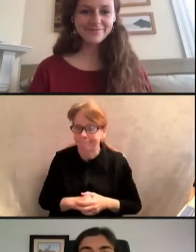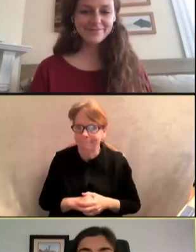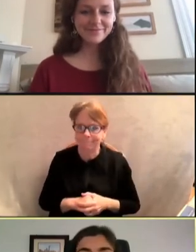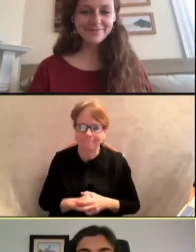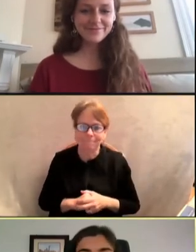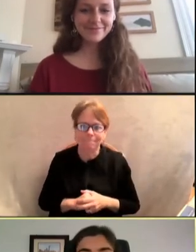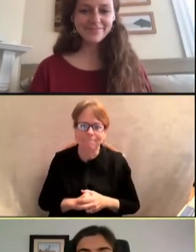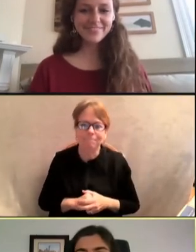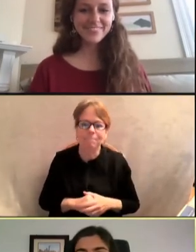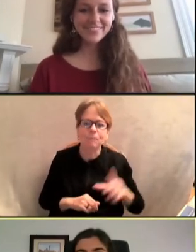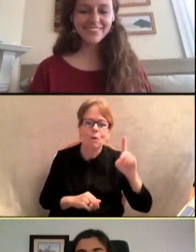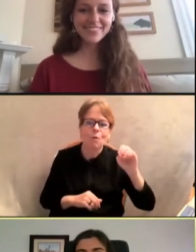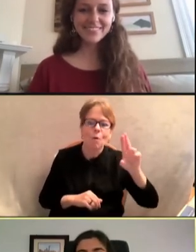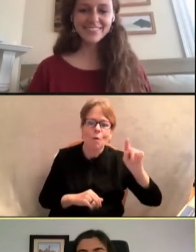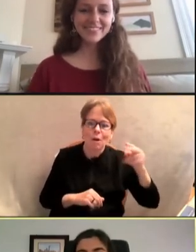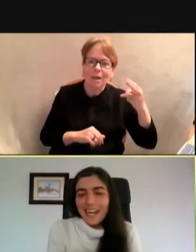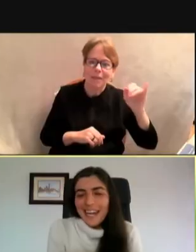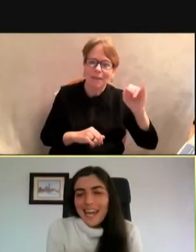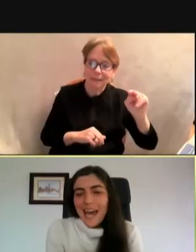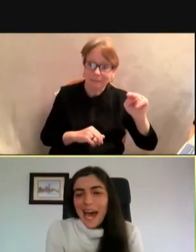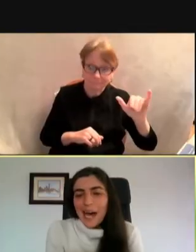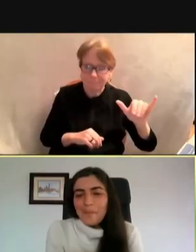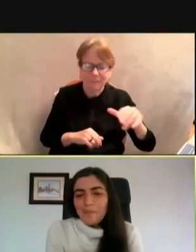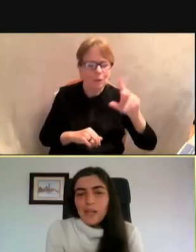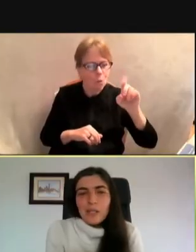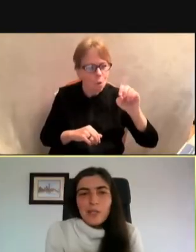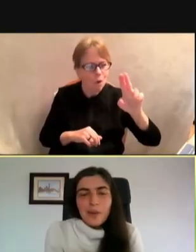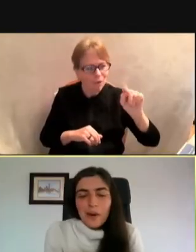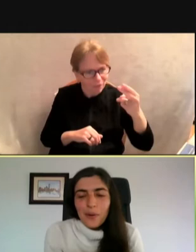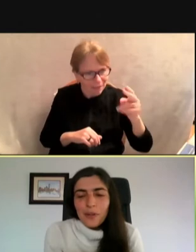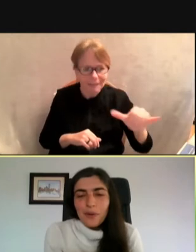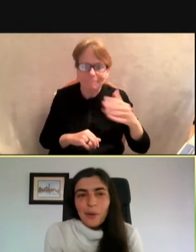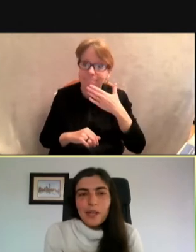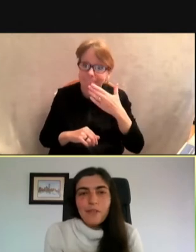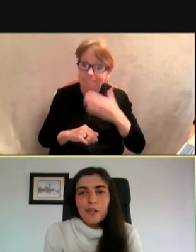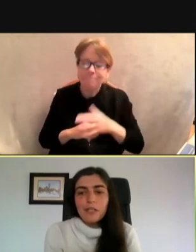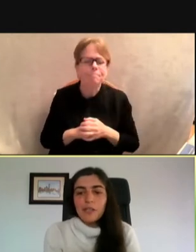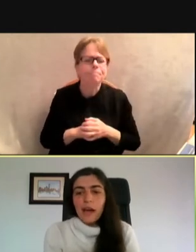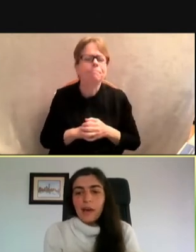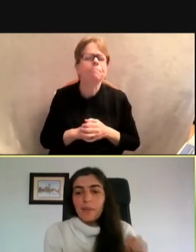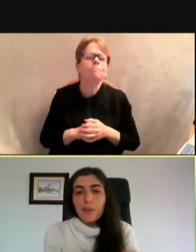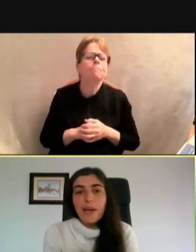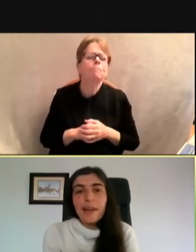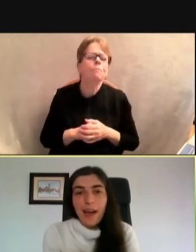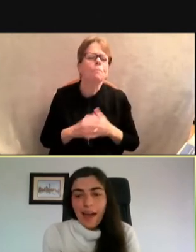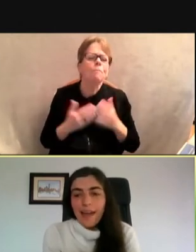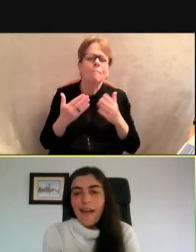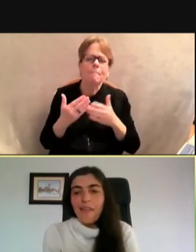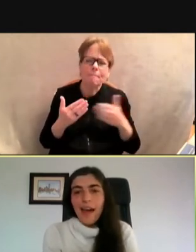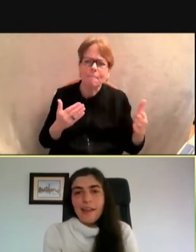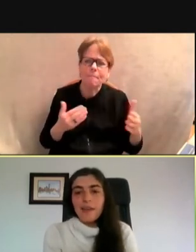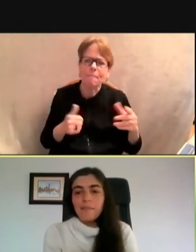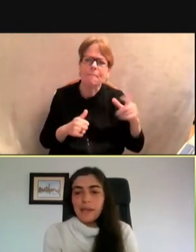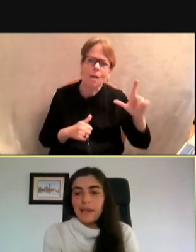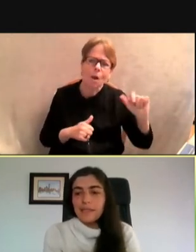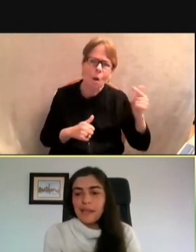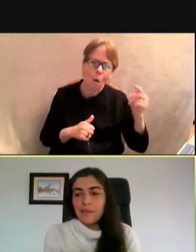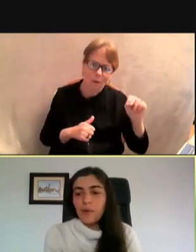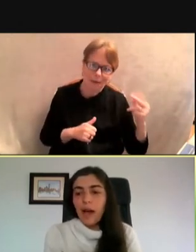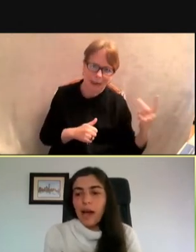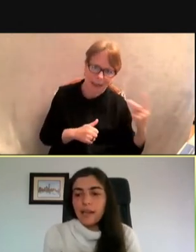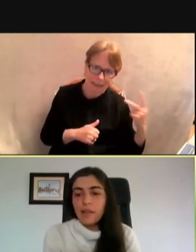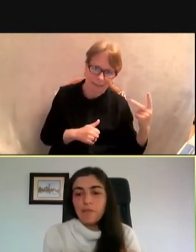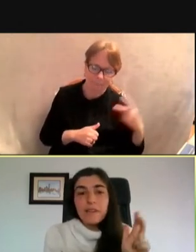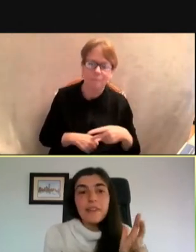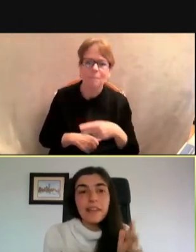Thank you so much, Logan, for that excellent overview of our work. So now going forward, first, Logan and I, and then Pete and